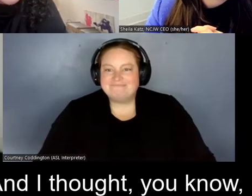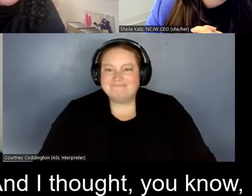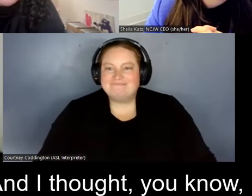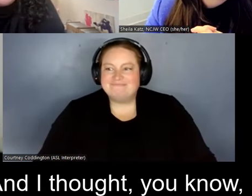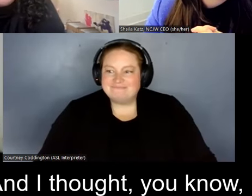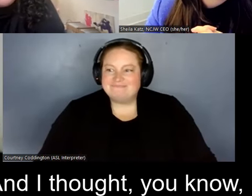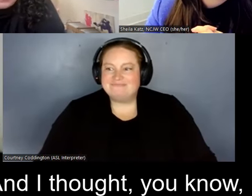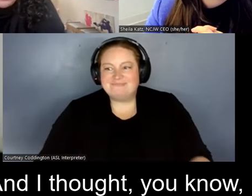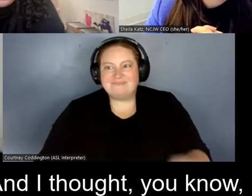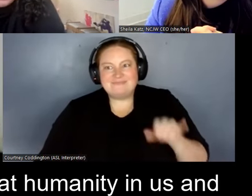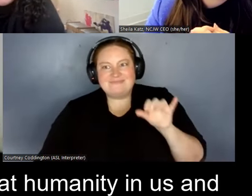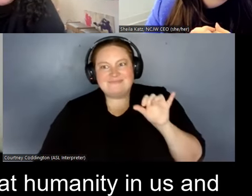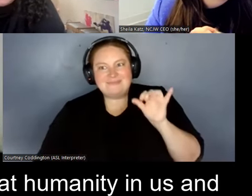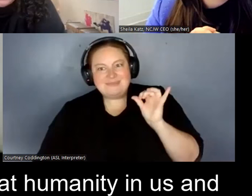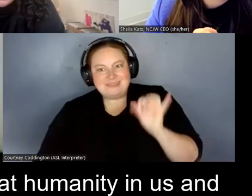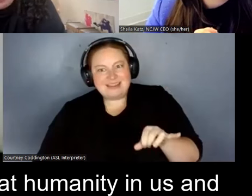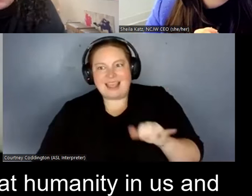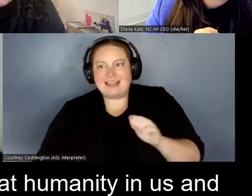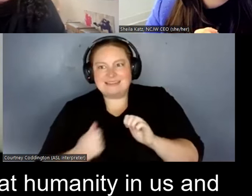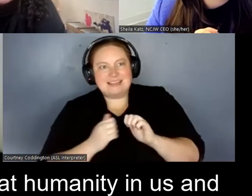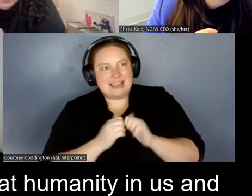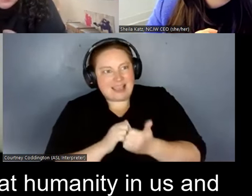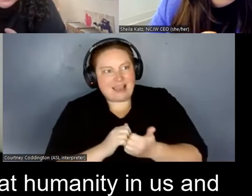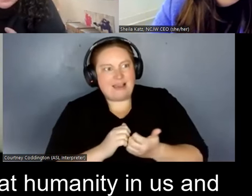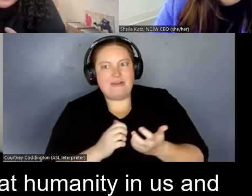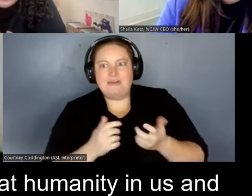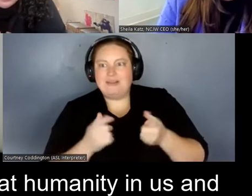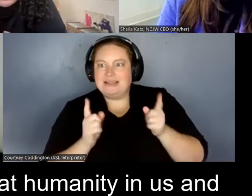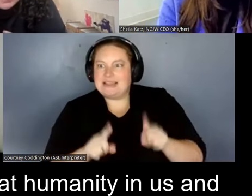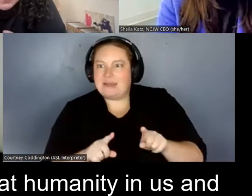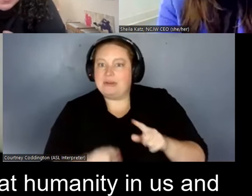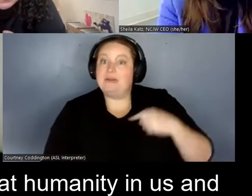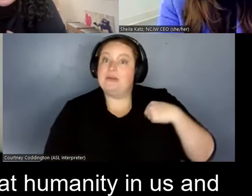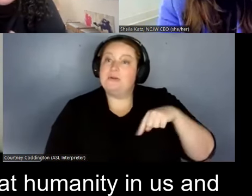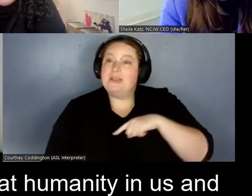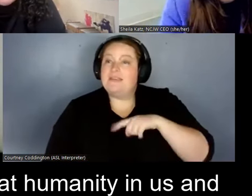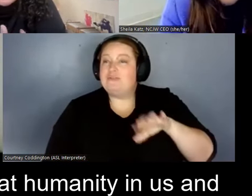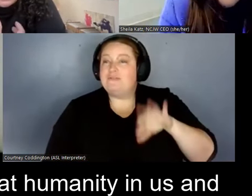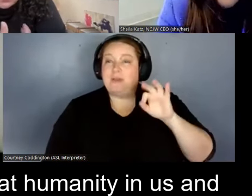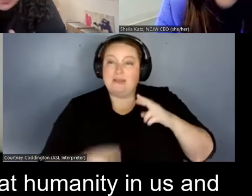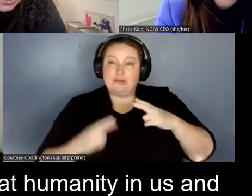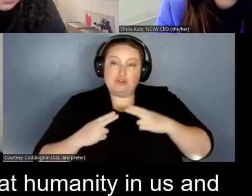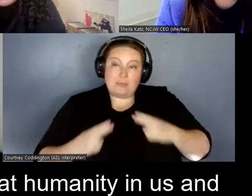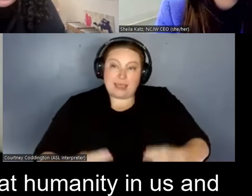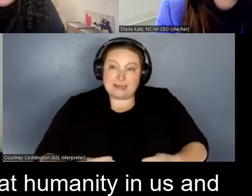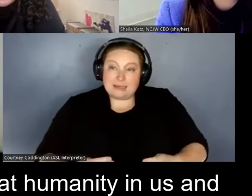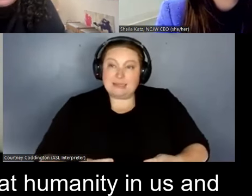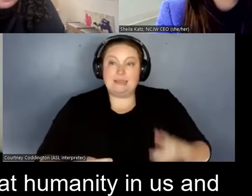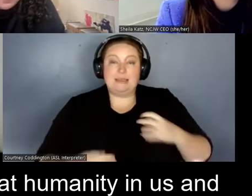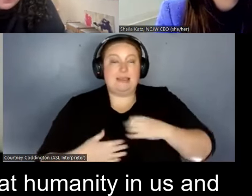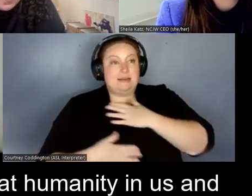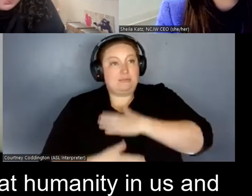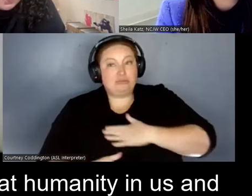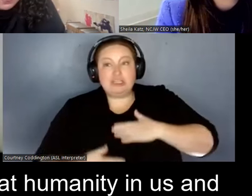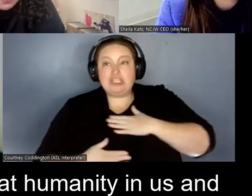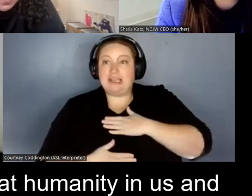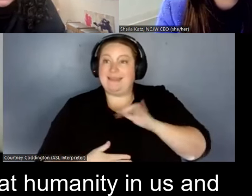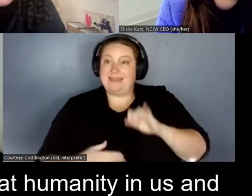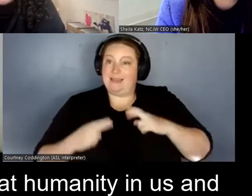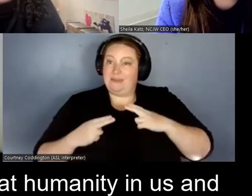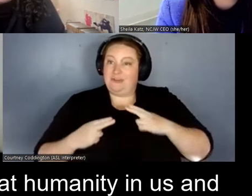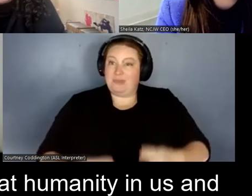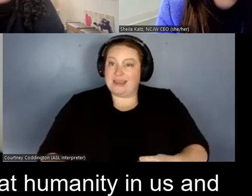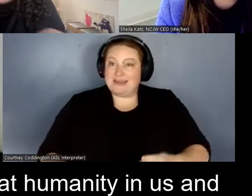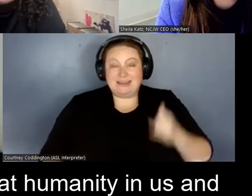really is how you're raising this. We all must find that humanity in us and appreciate that. And if a